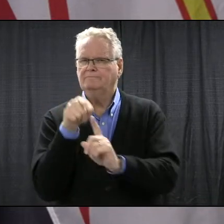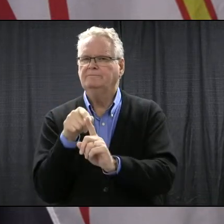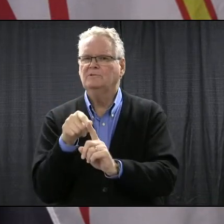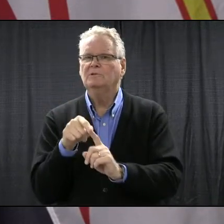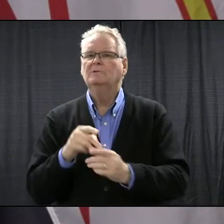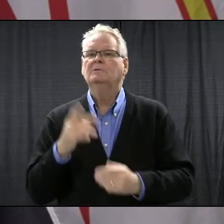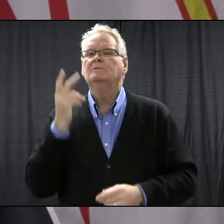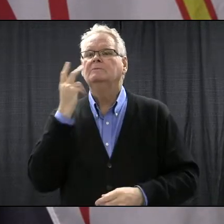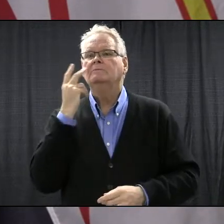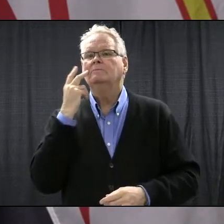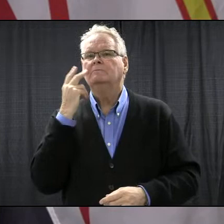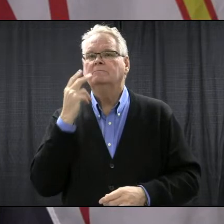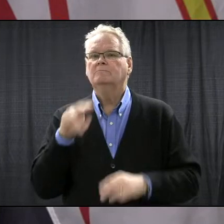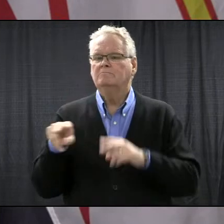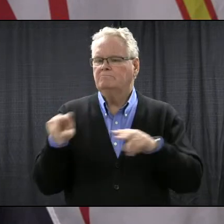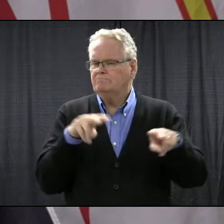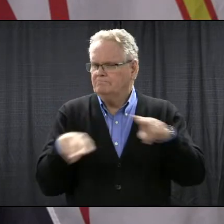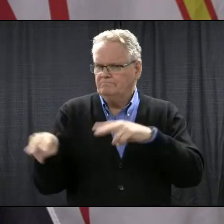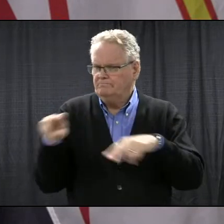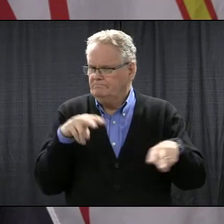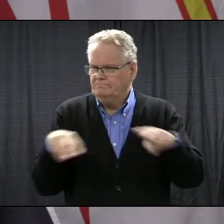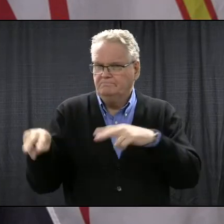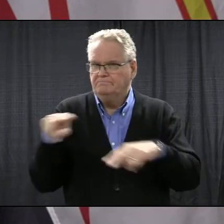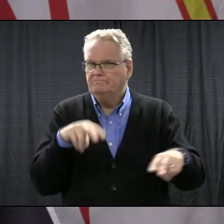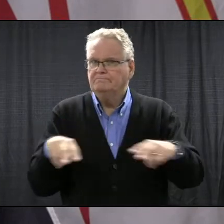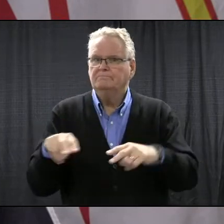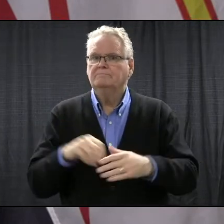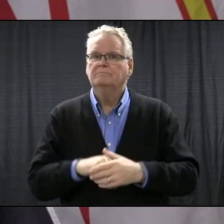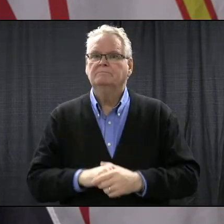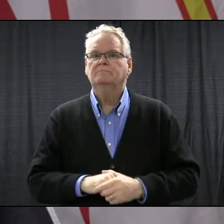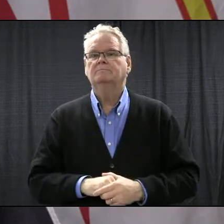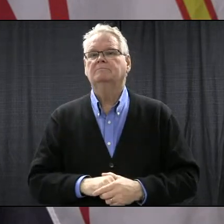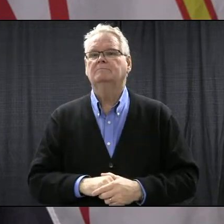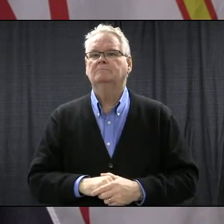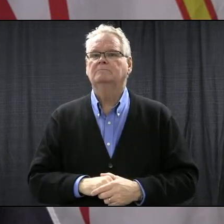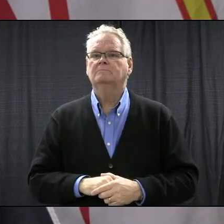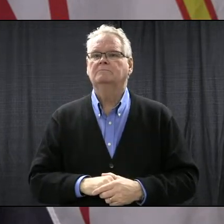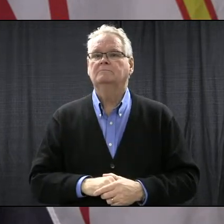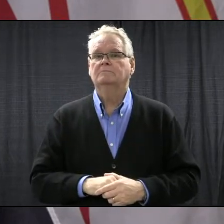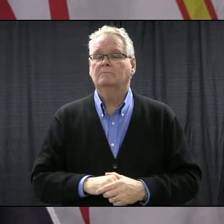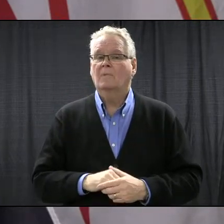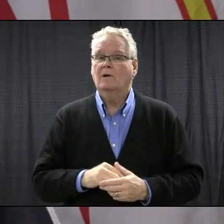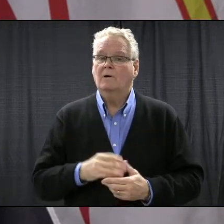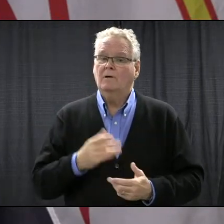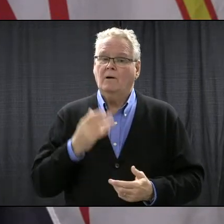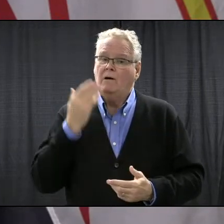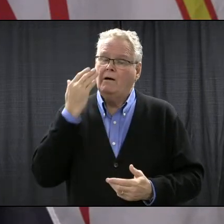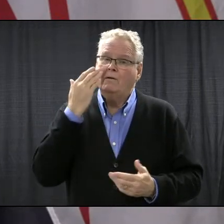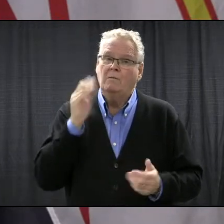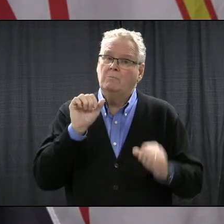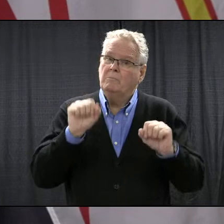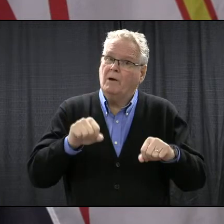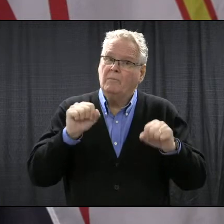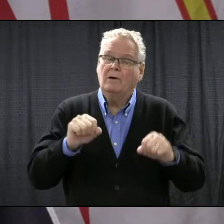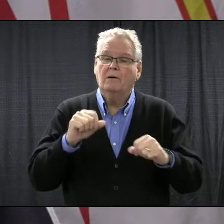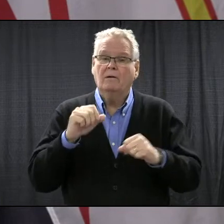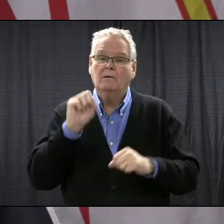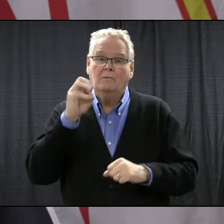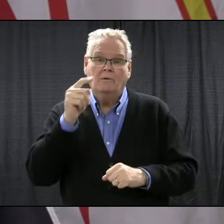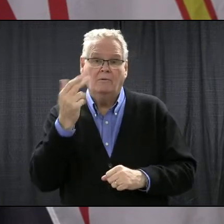COVID-19, and a central part of living with COVID is preventing new cases from turning into outbreaks. We can only do that if we can